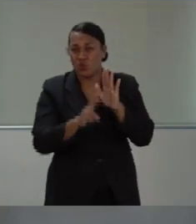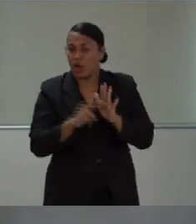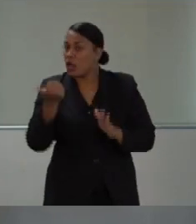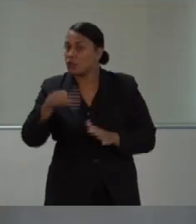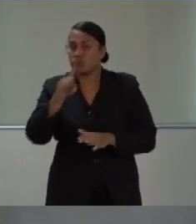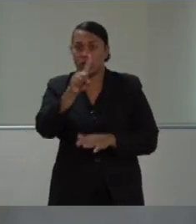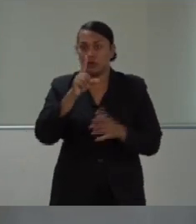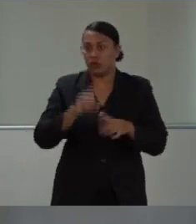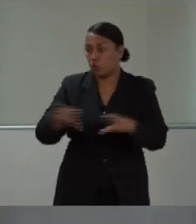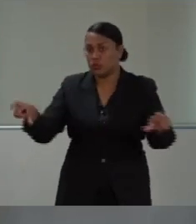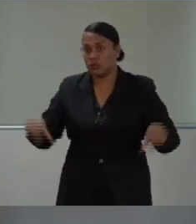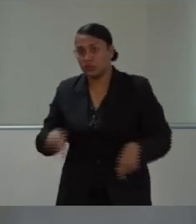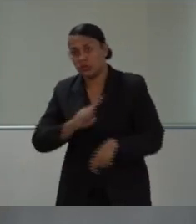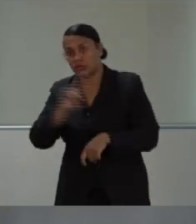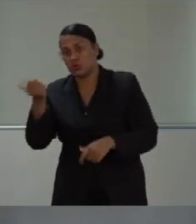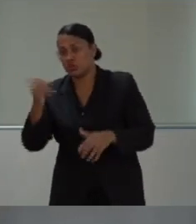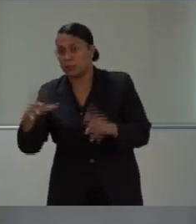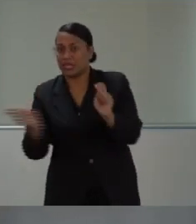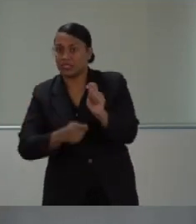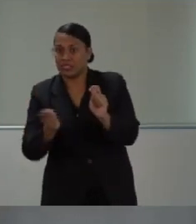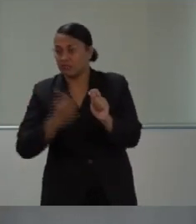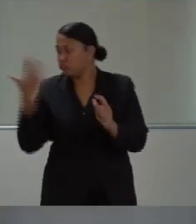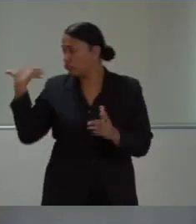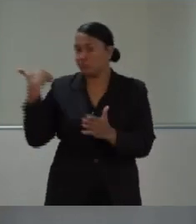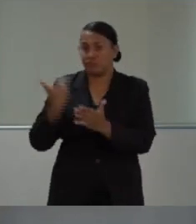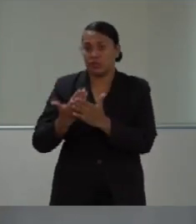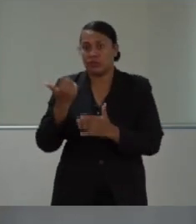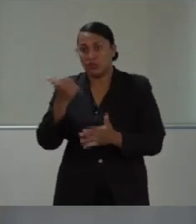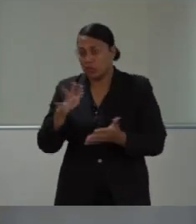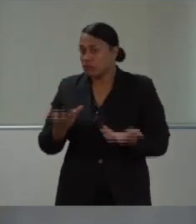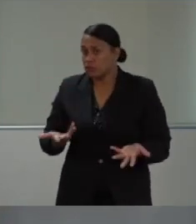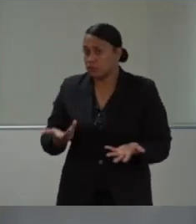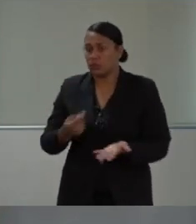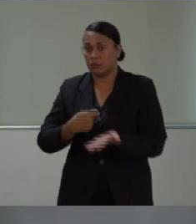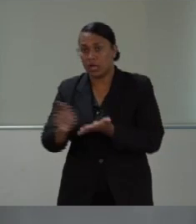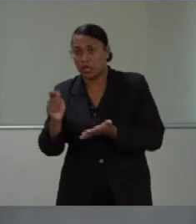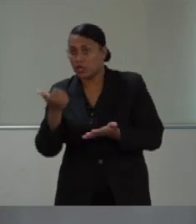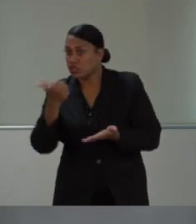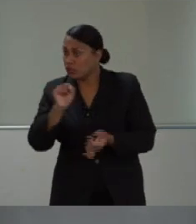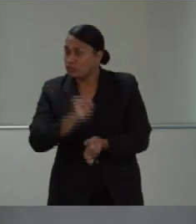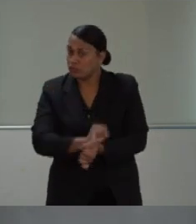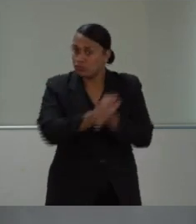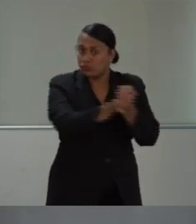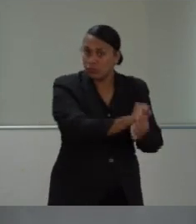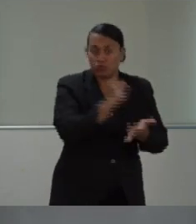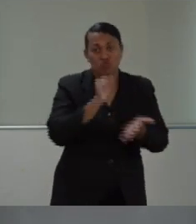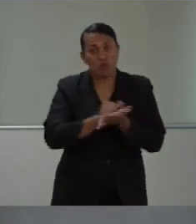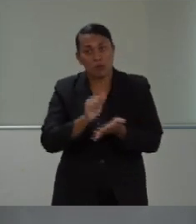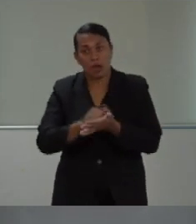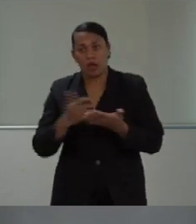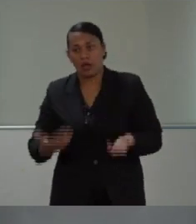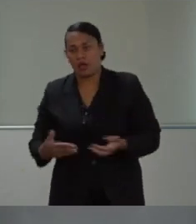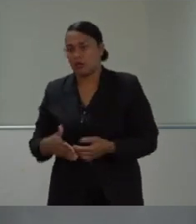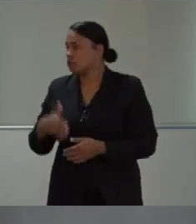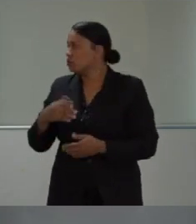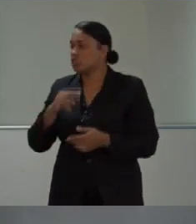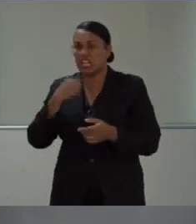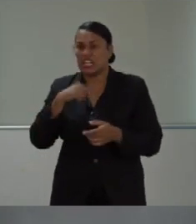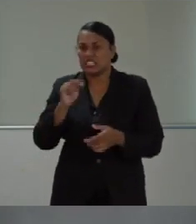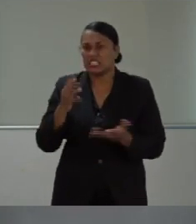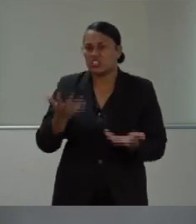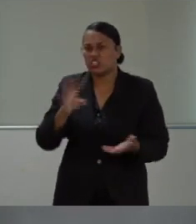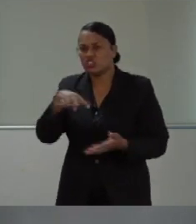far? I'll have to check the court records for you, but I know there are a few people that have been convicted and